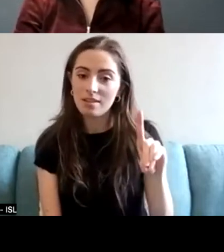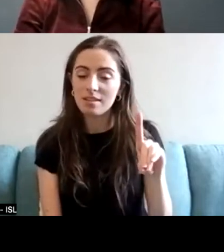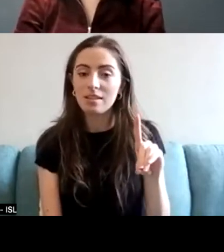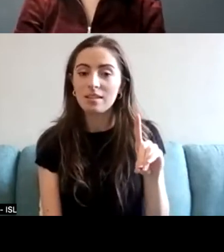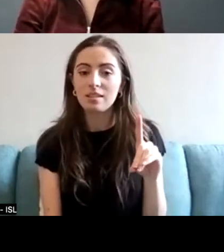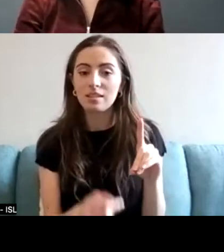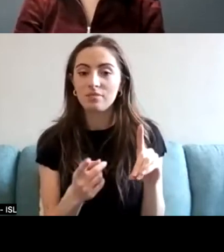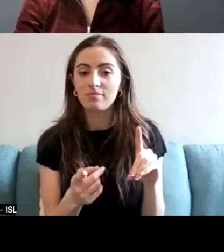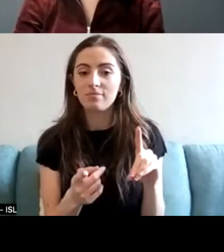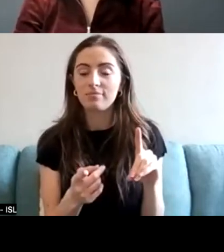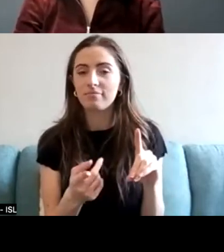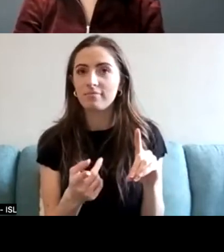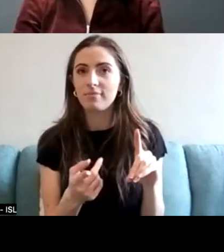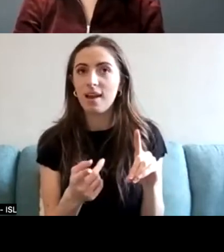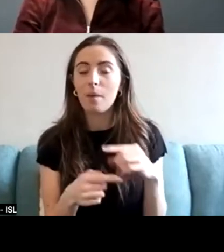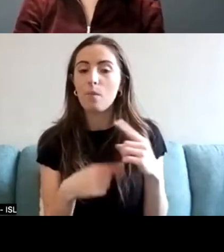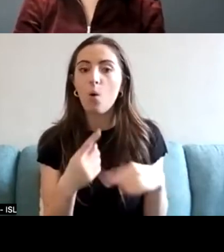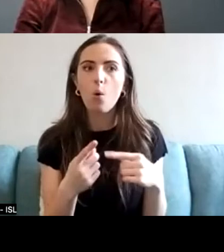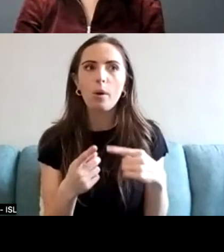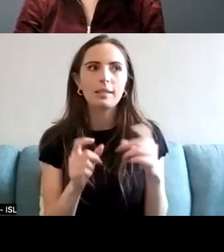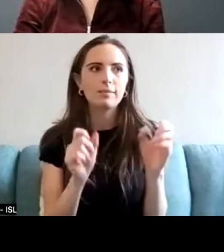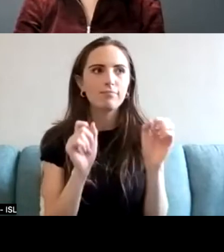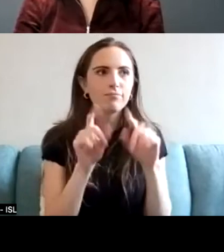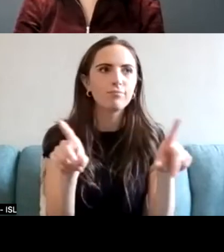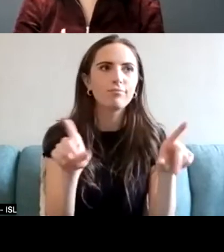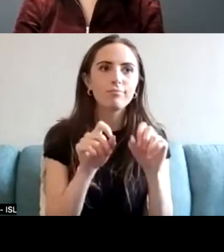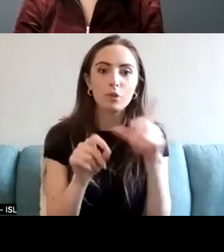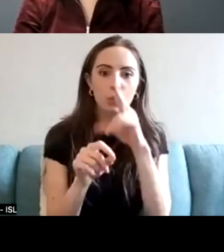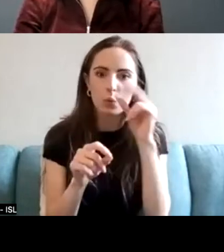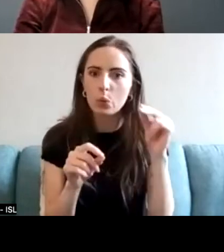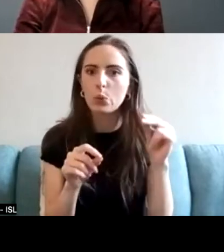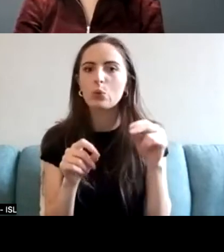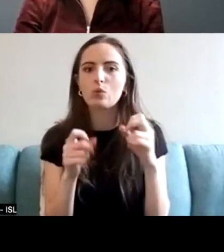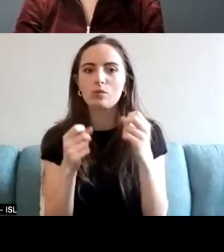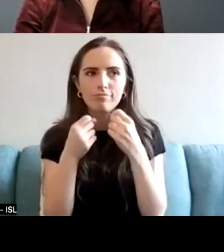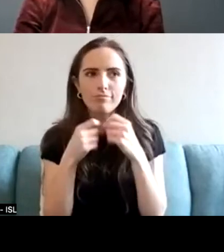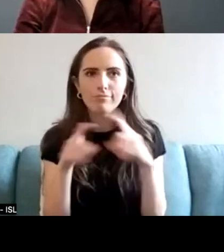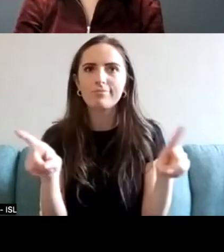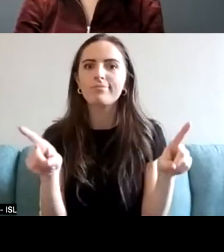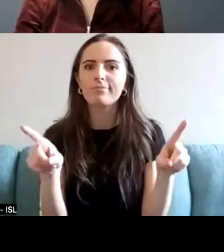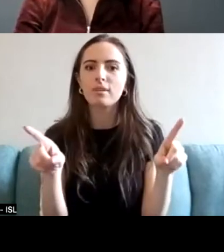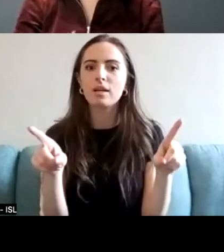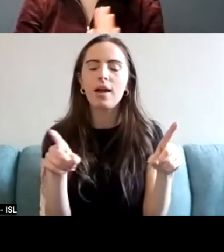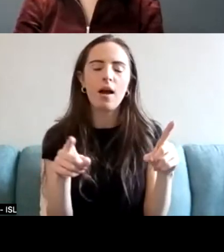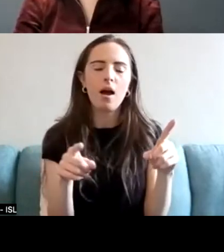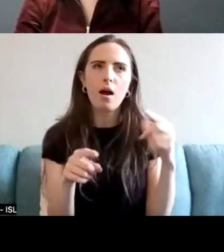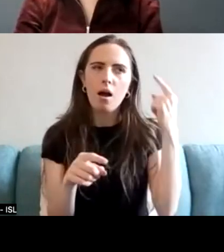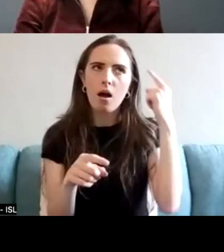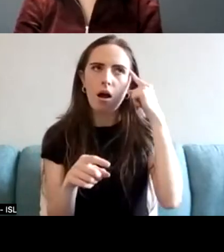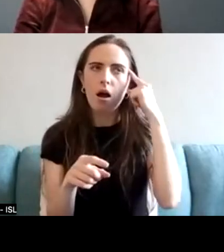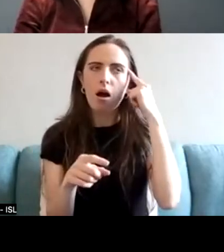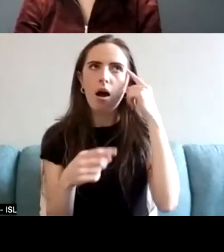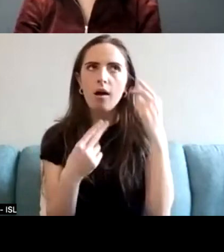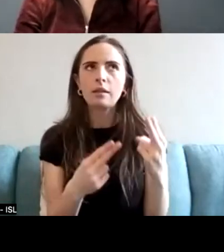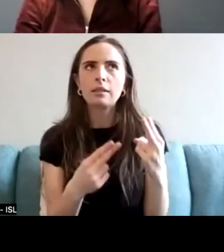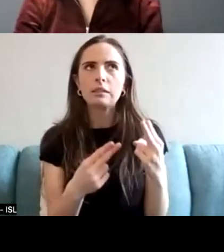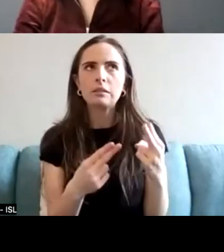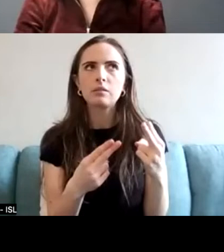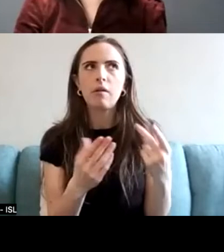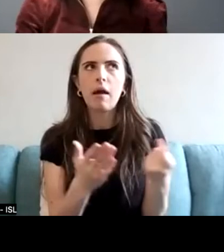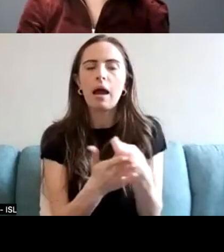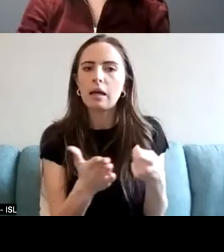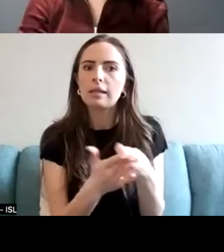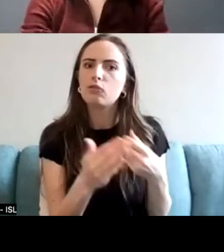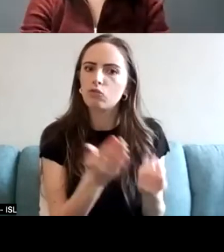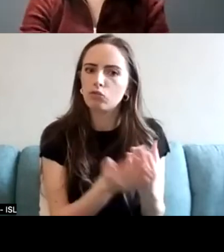am absolutely going to take on your comments about, you know, sending accessible press releases. So that's going to be my mission after